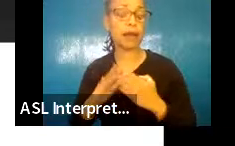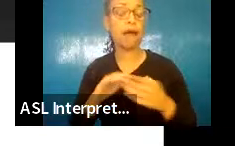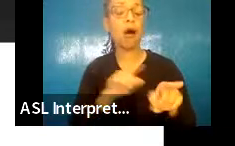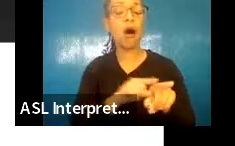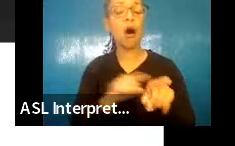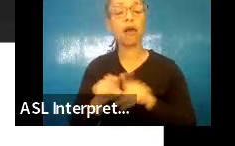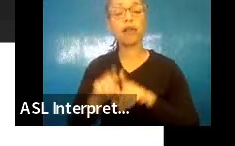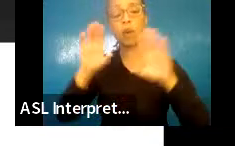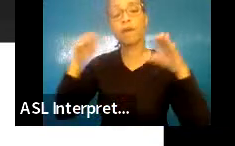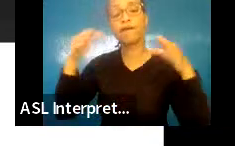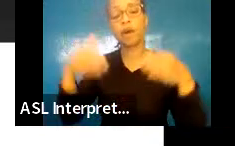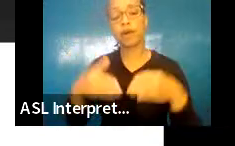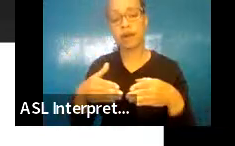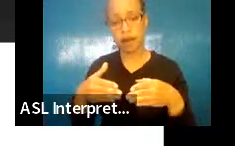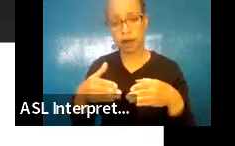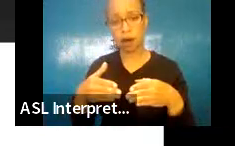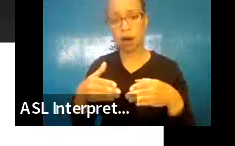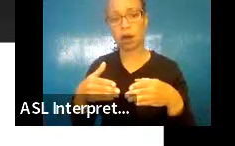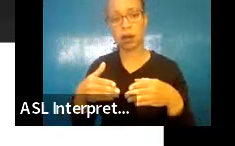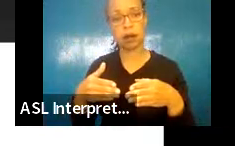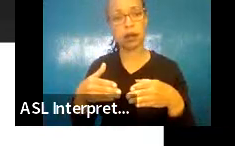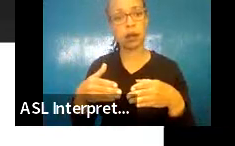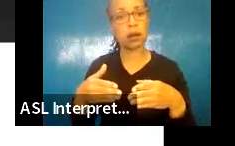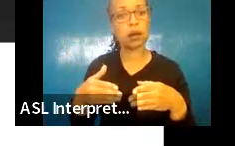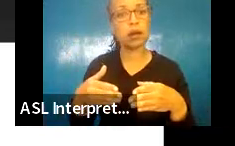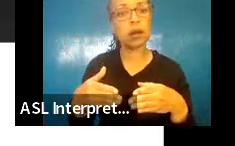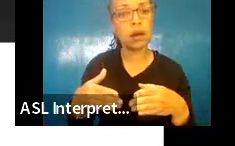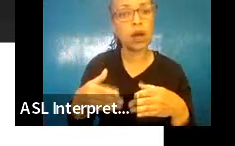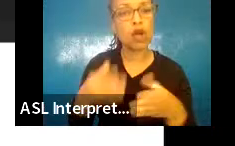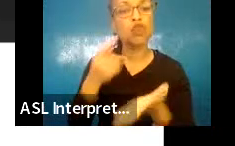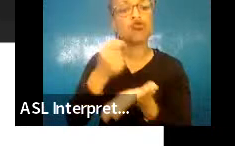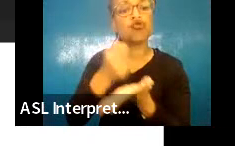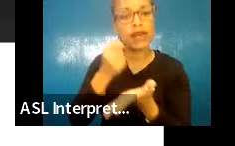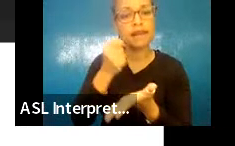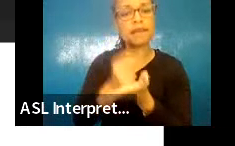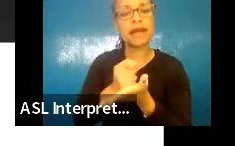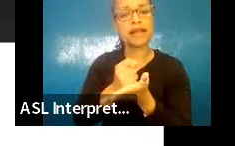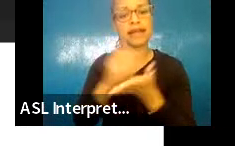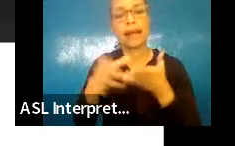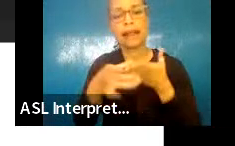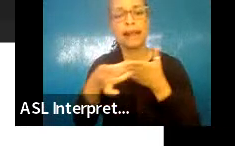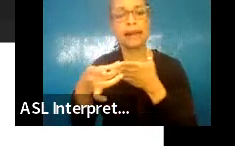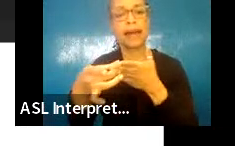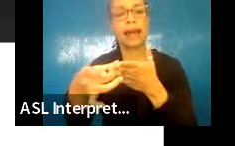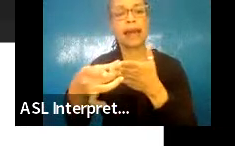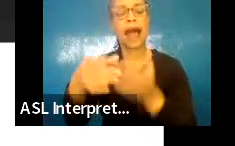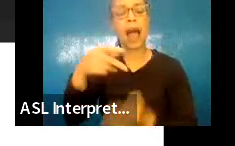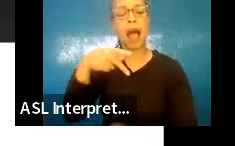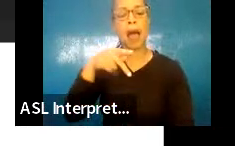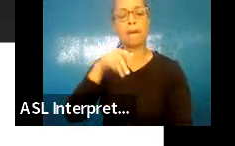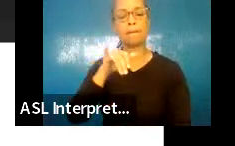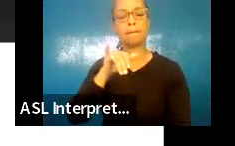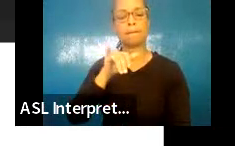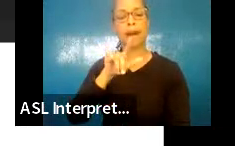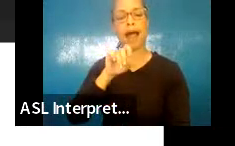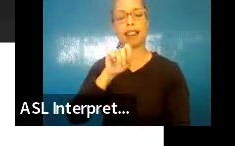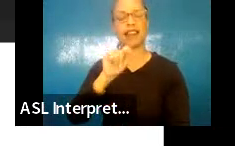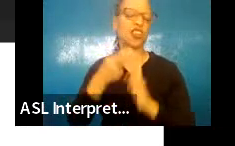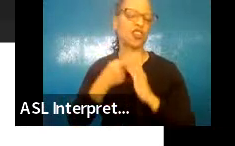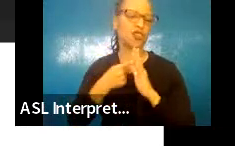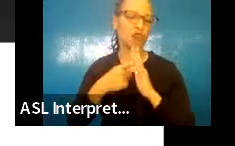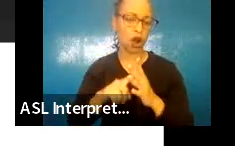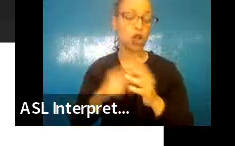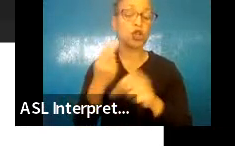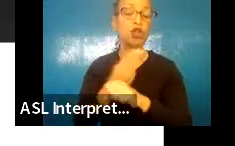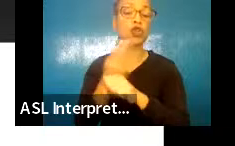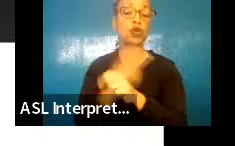working on some treatment navigation. We're working on a test to treat pilot. We're hoping to use a couple of our nurses